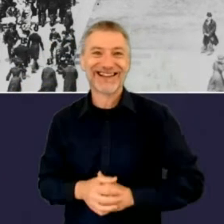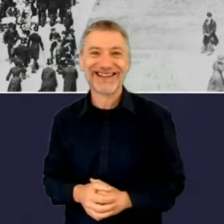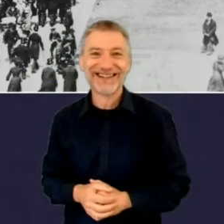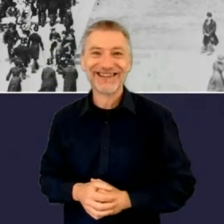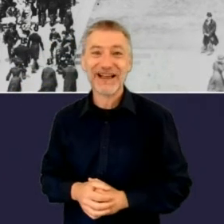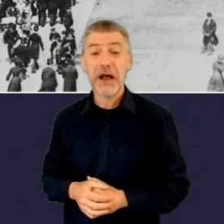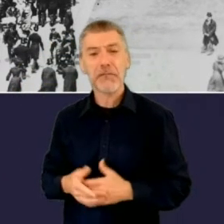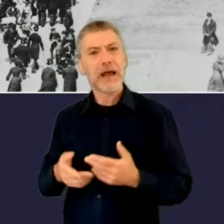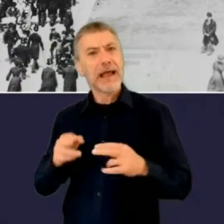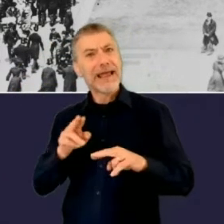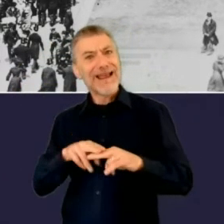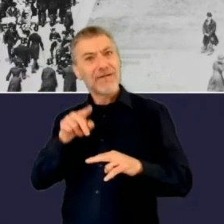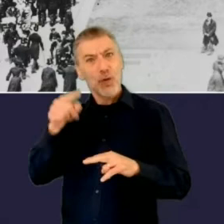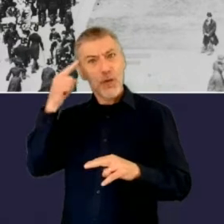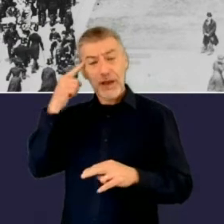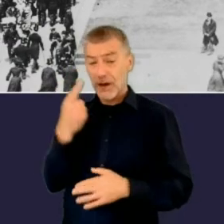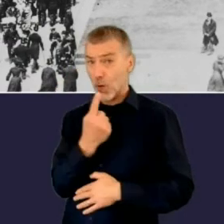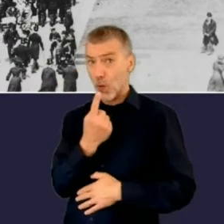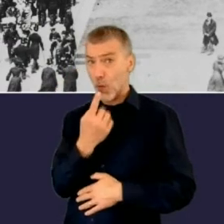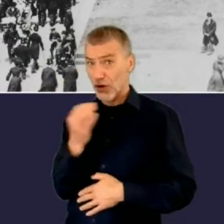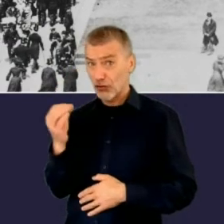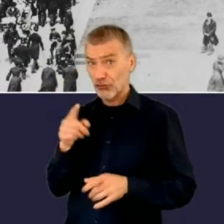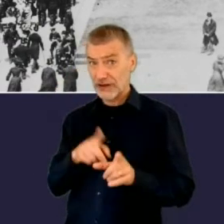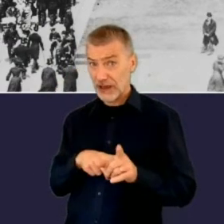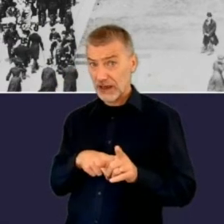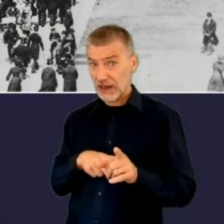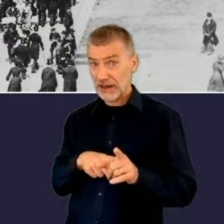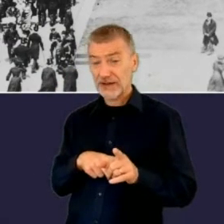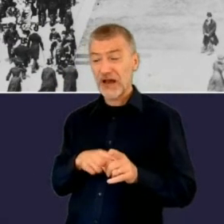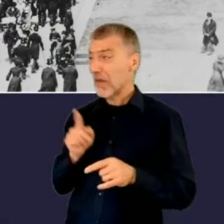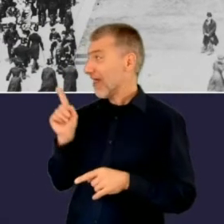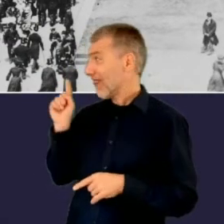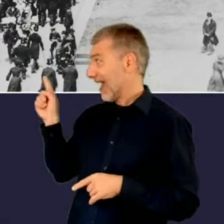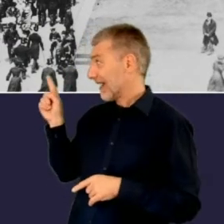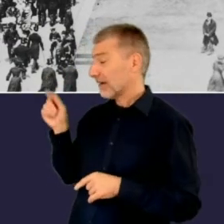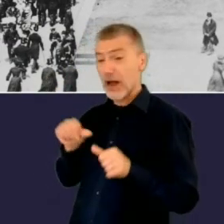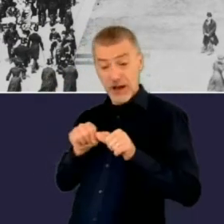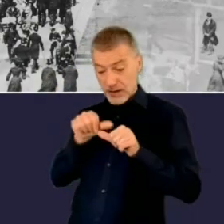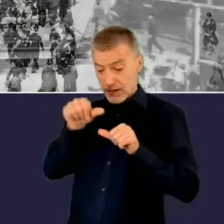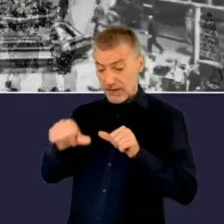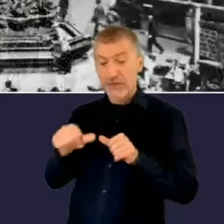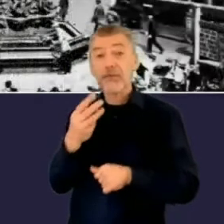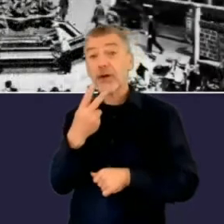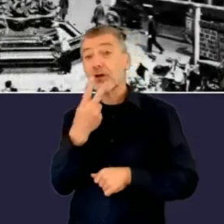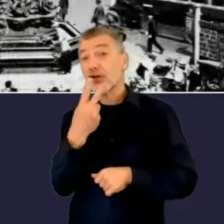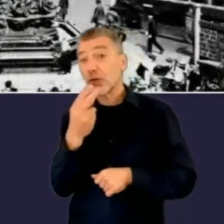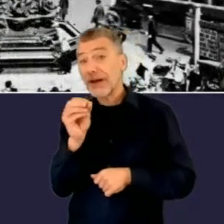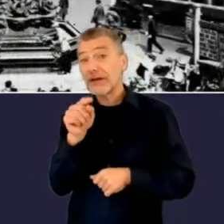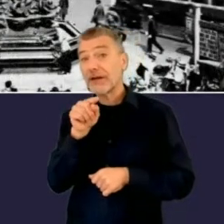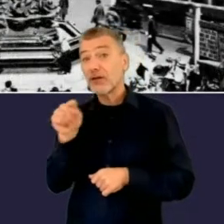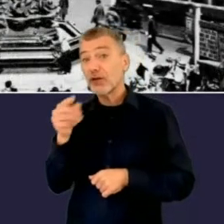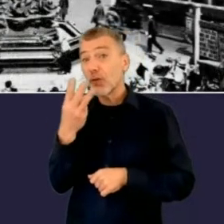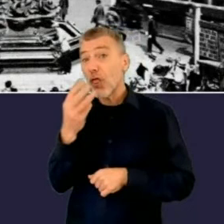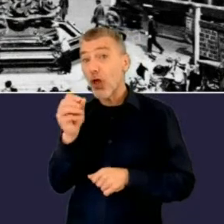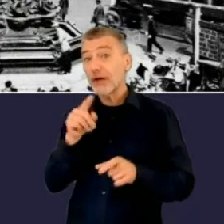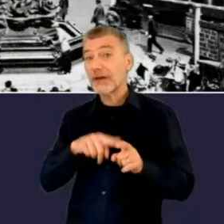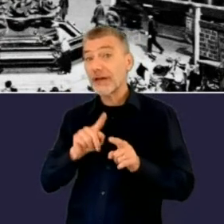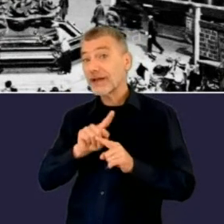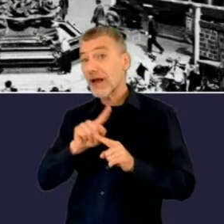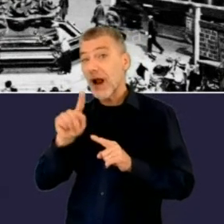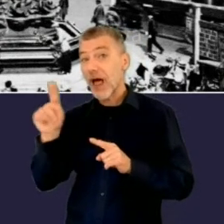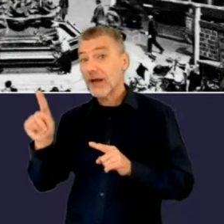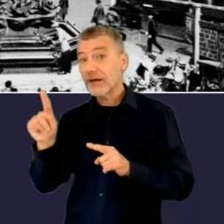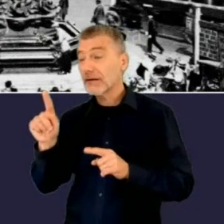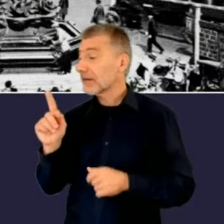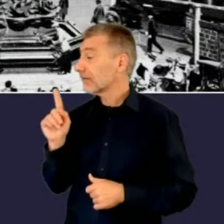jump forward just a short sort of 20, 30 years, you'll see on our next picture, what we've got is another street